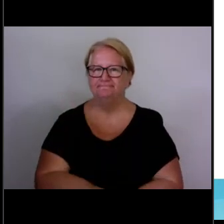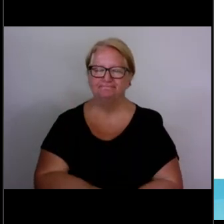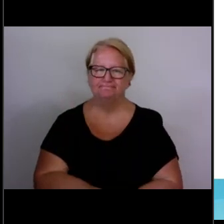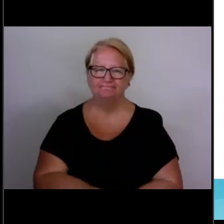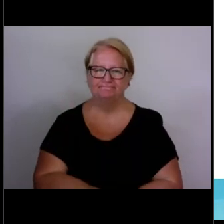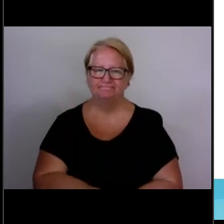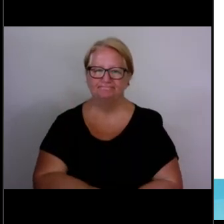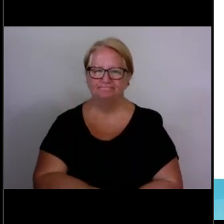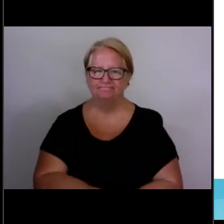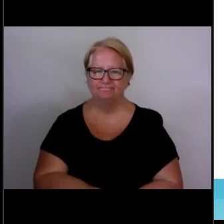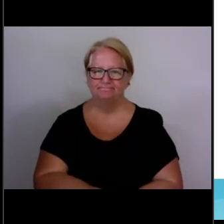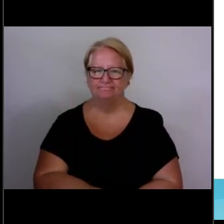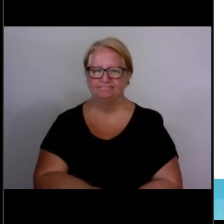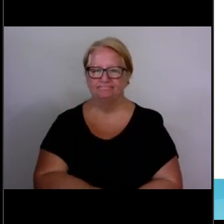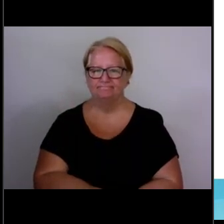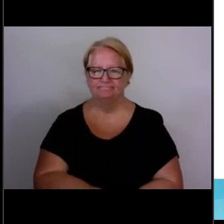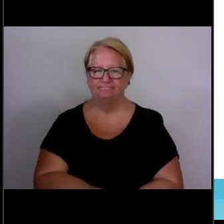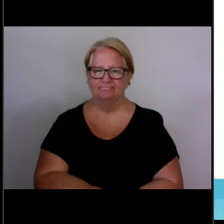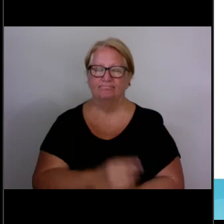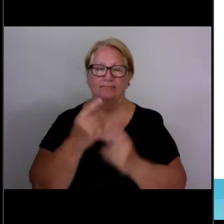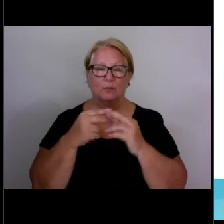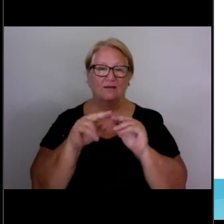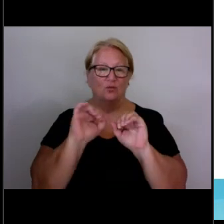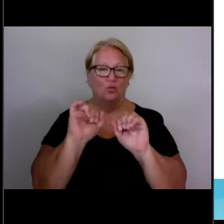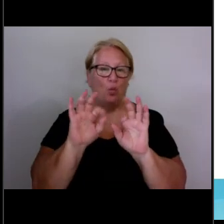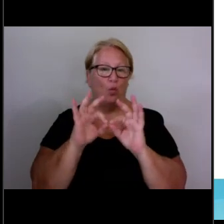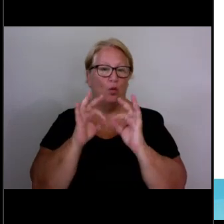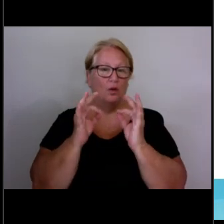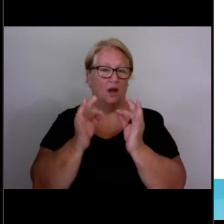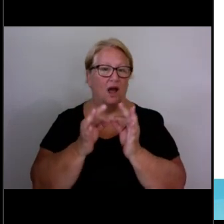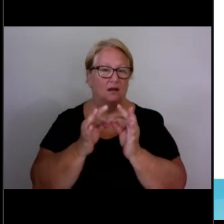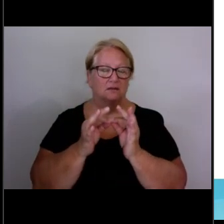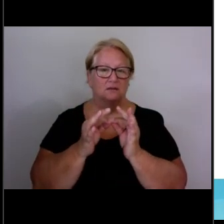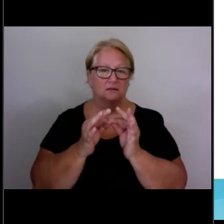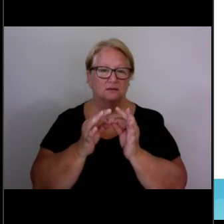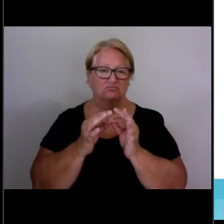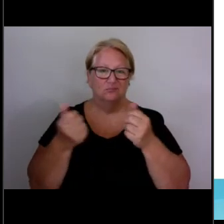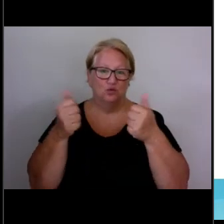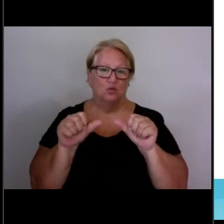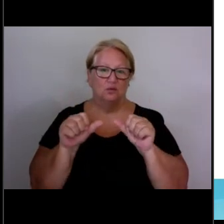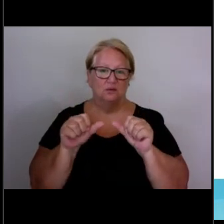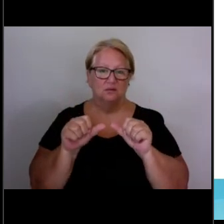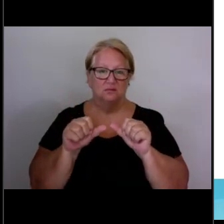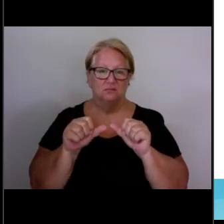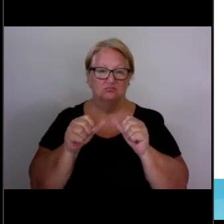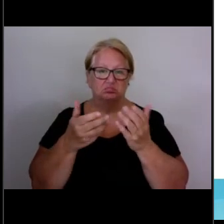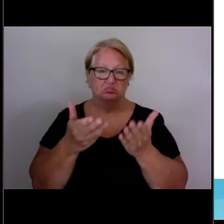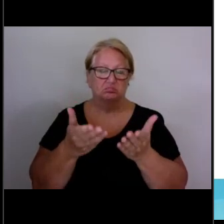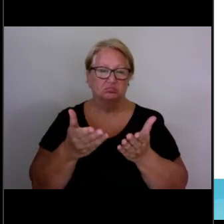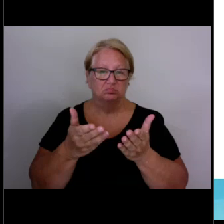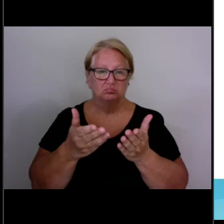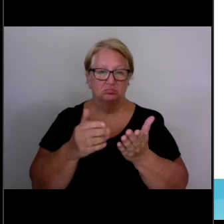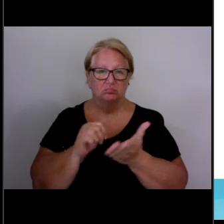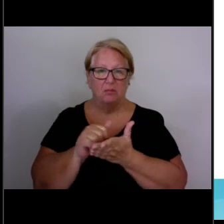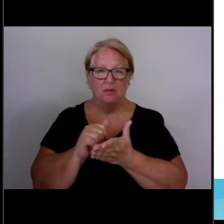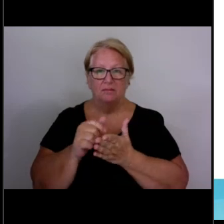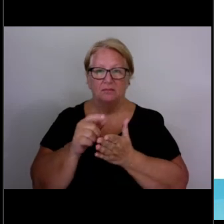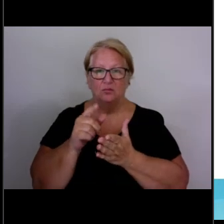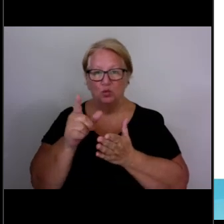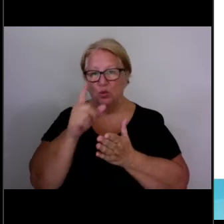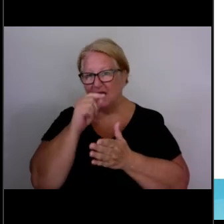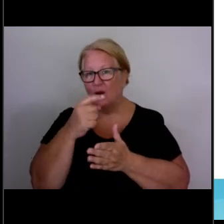free publication. So if your organisation frequently uses or downloads legal aid publications, just know you can